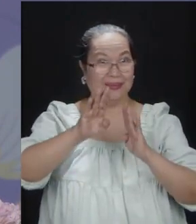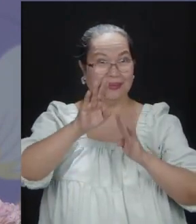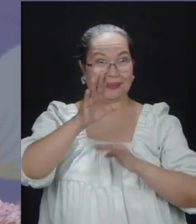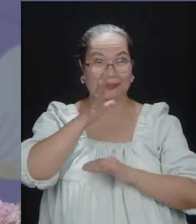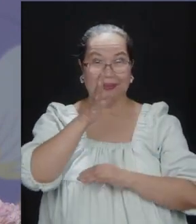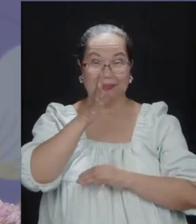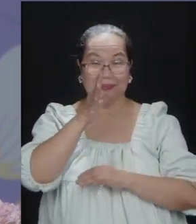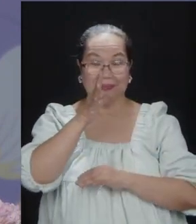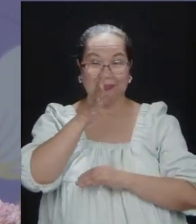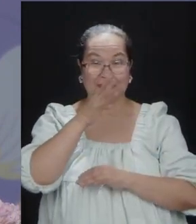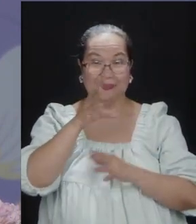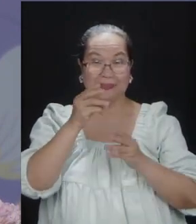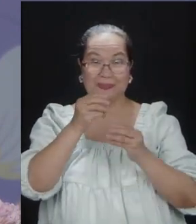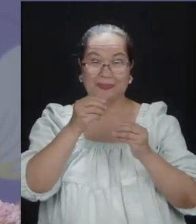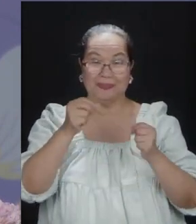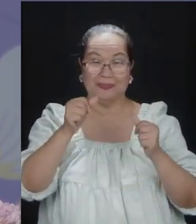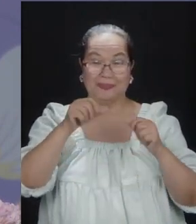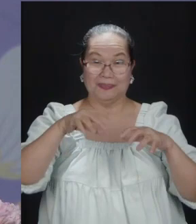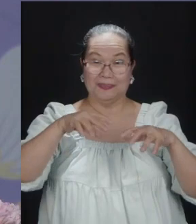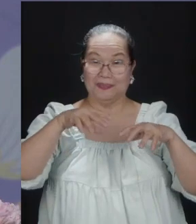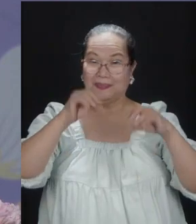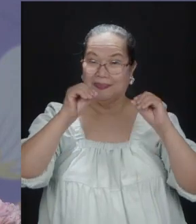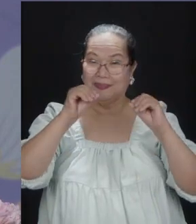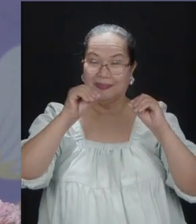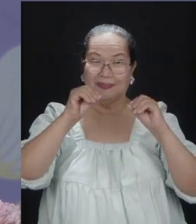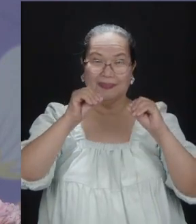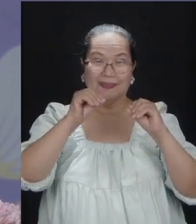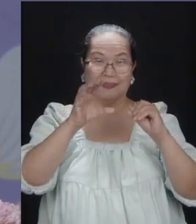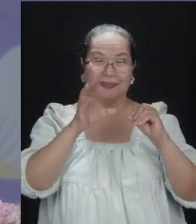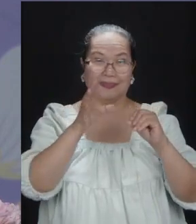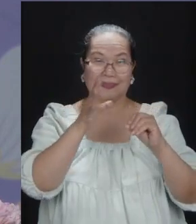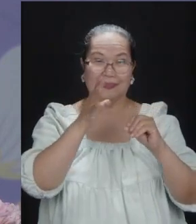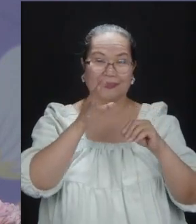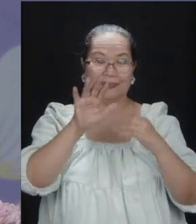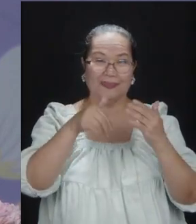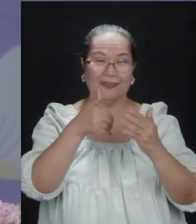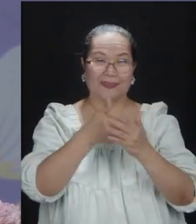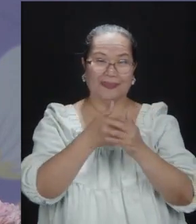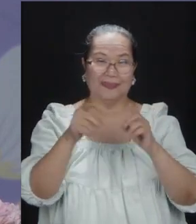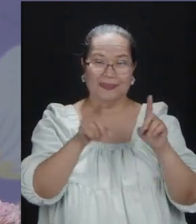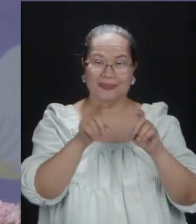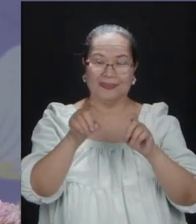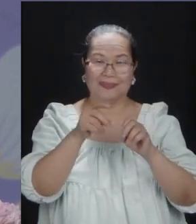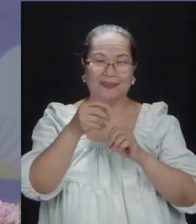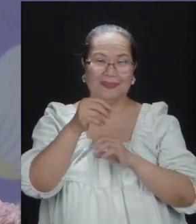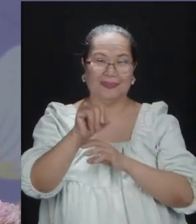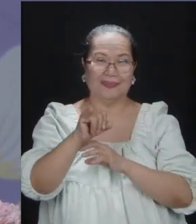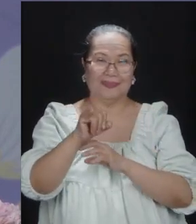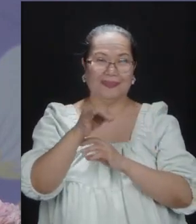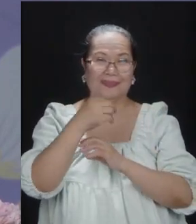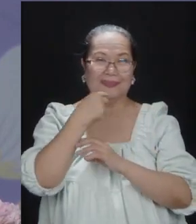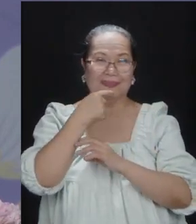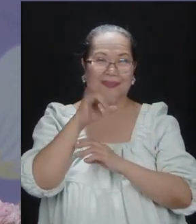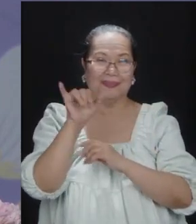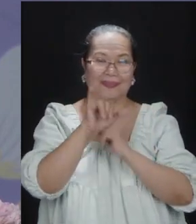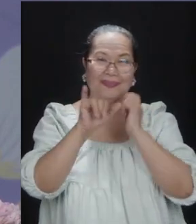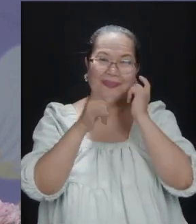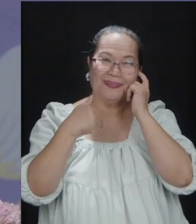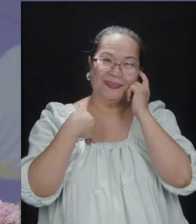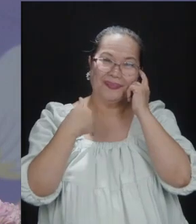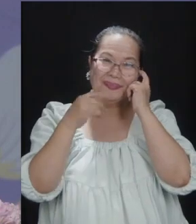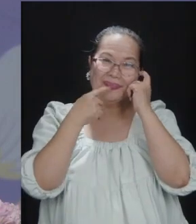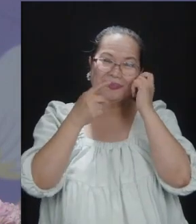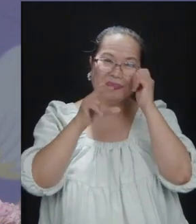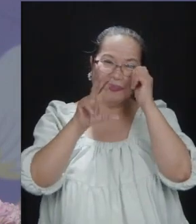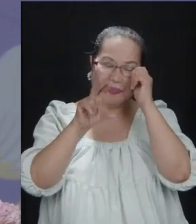mom, an adoptive mom, or if you're doing mothering of any kind,